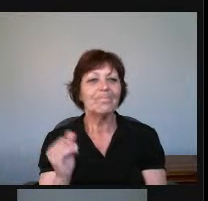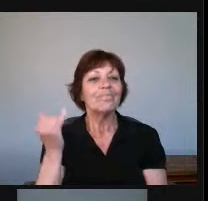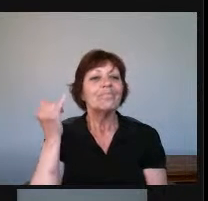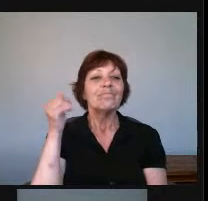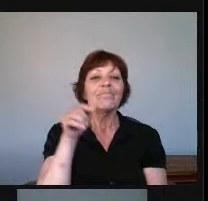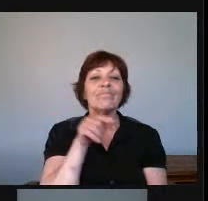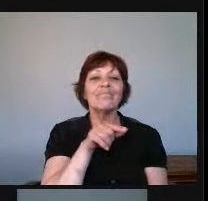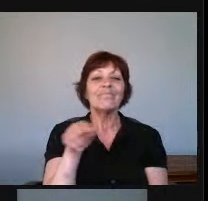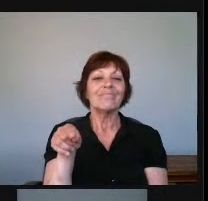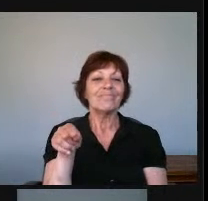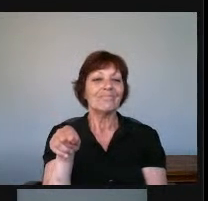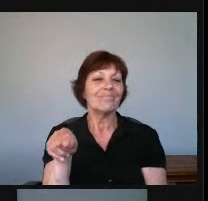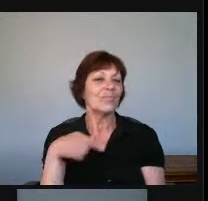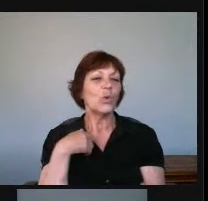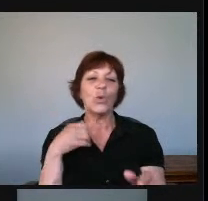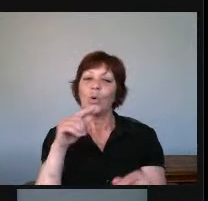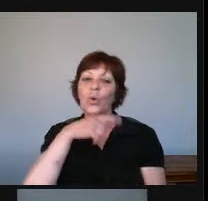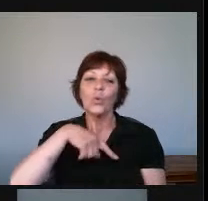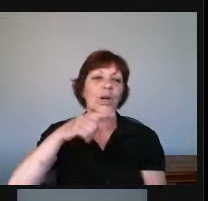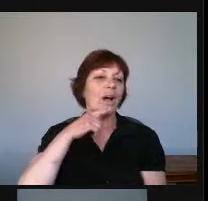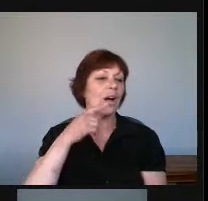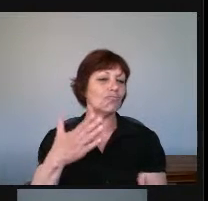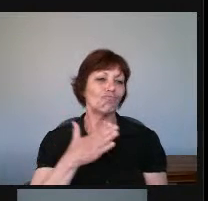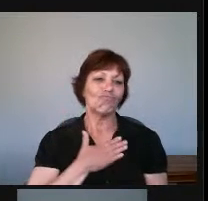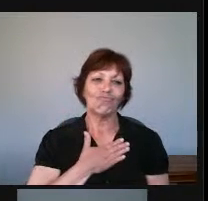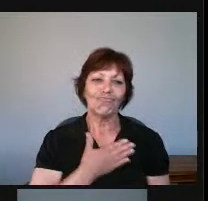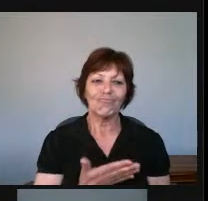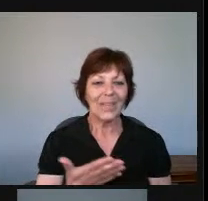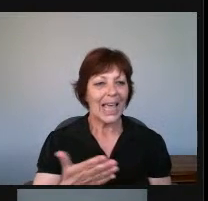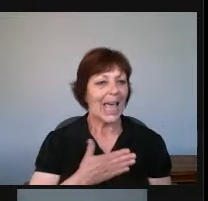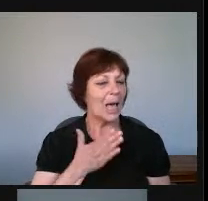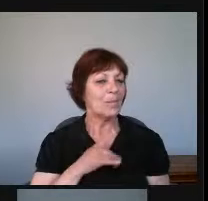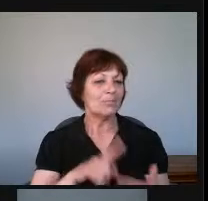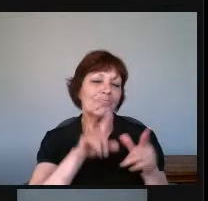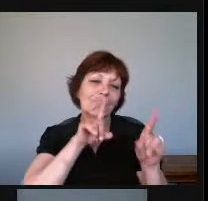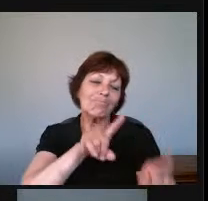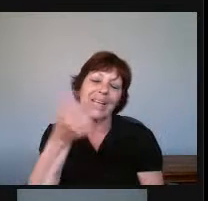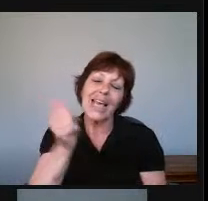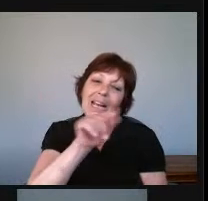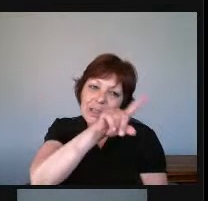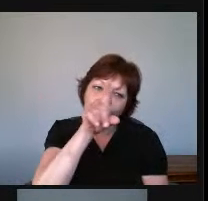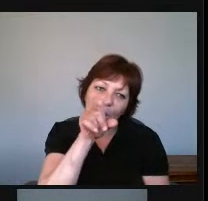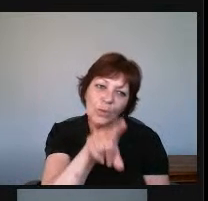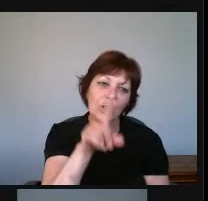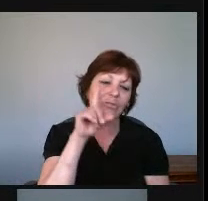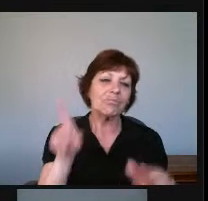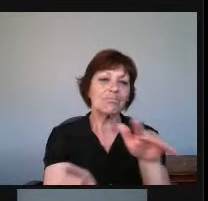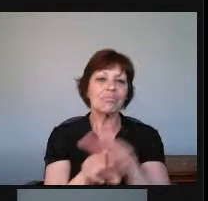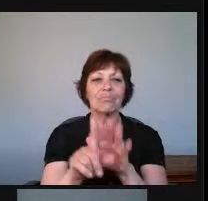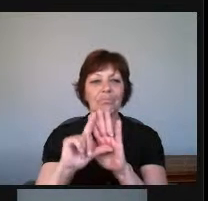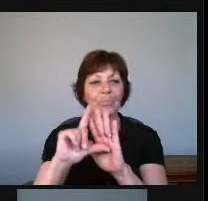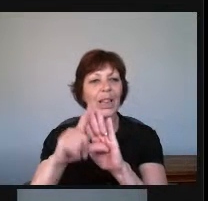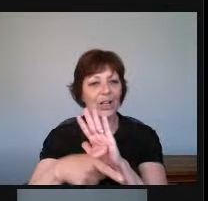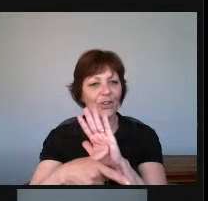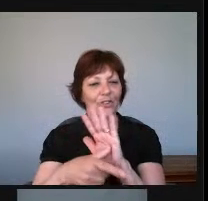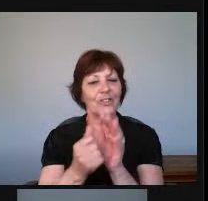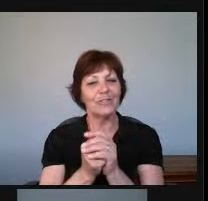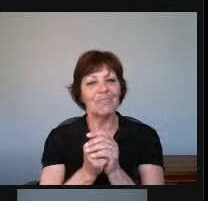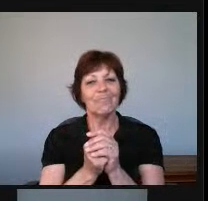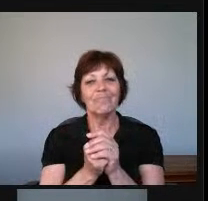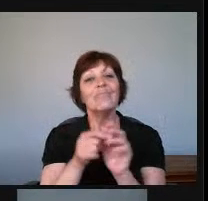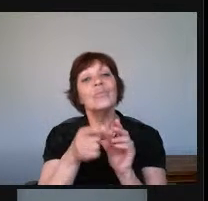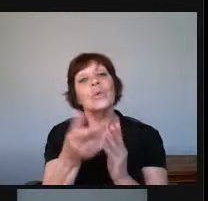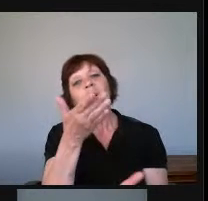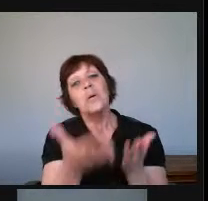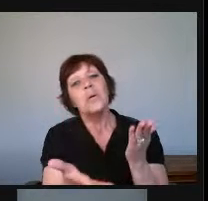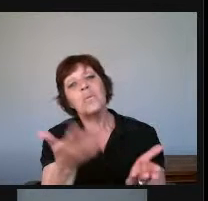yeah, we're perfectly willing and able to answer any other questions that might come up later. You also might